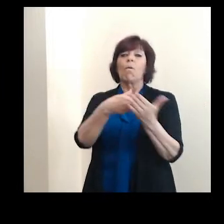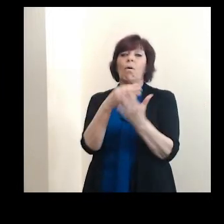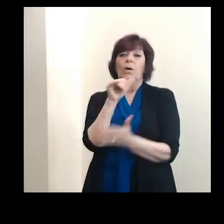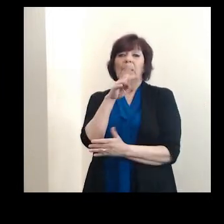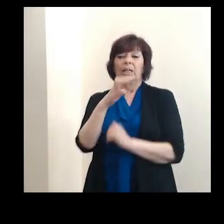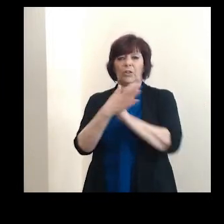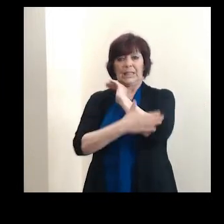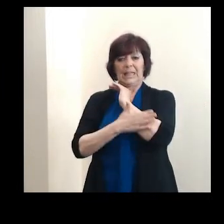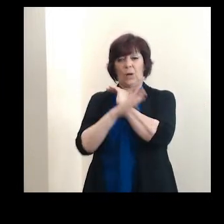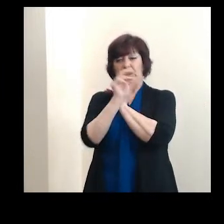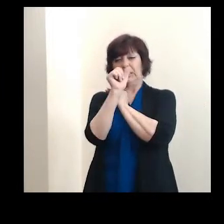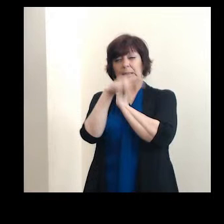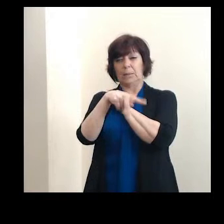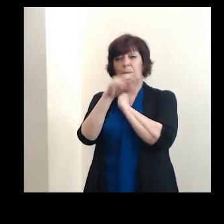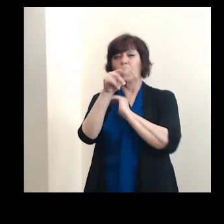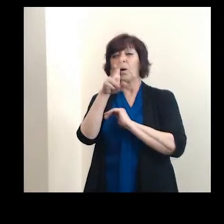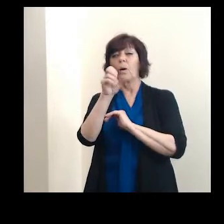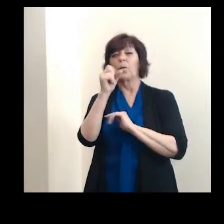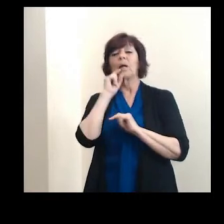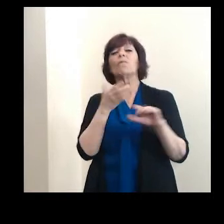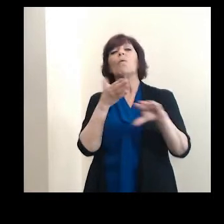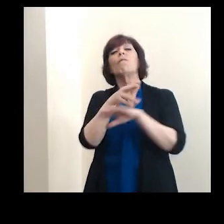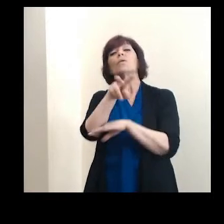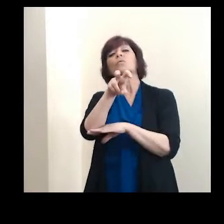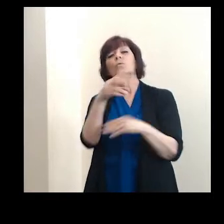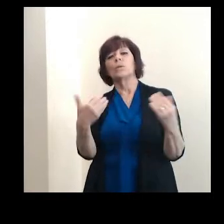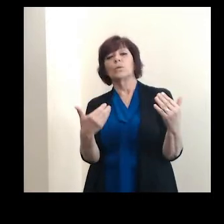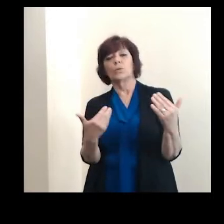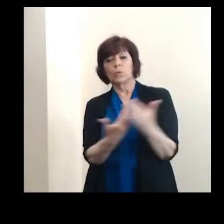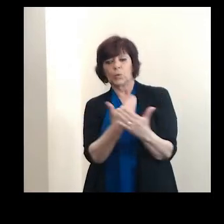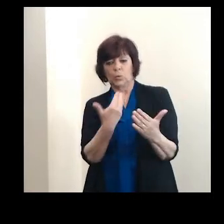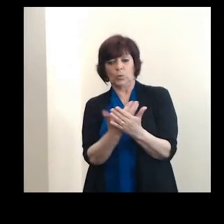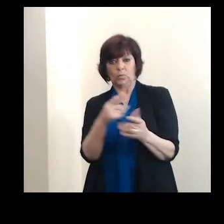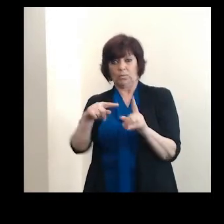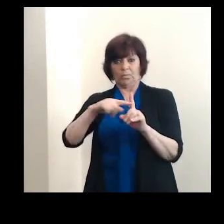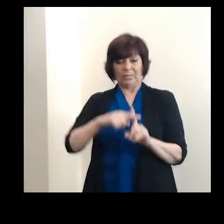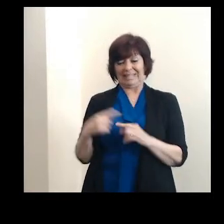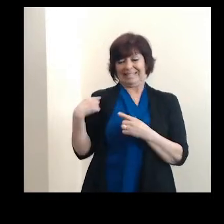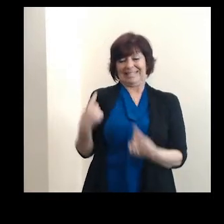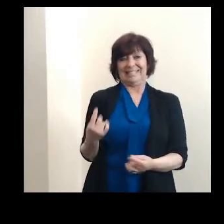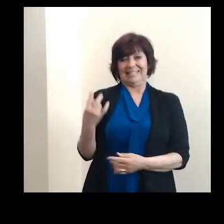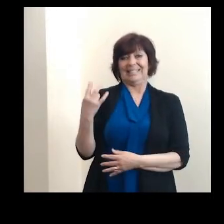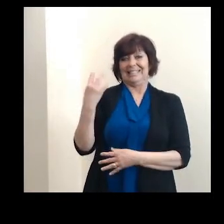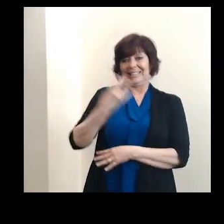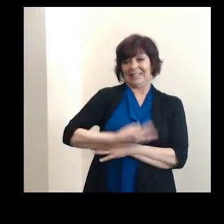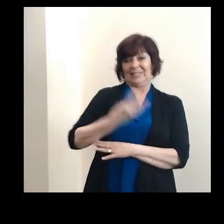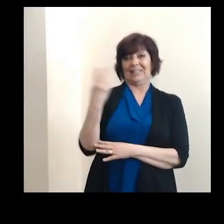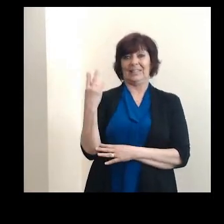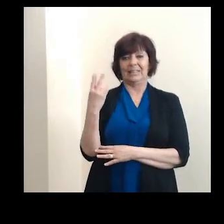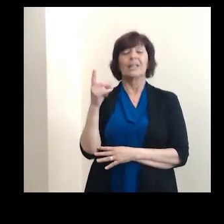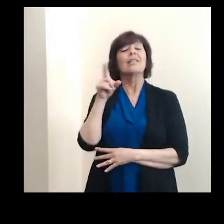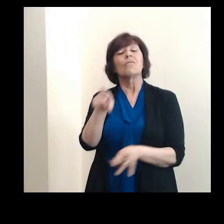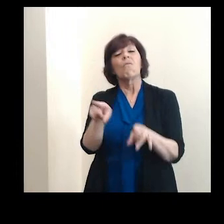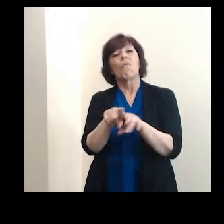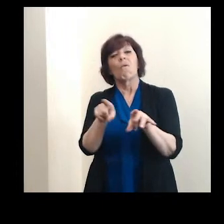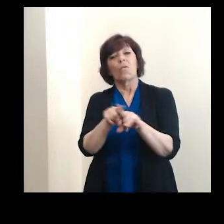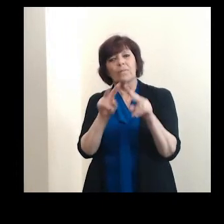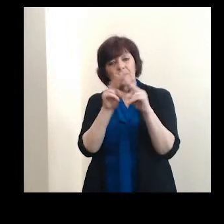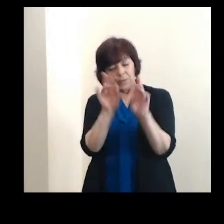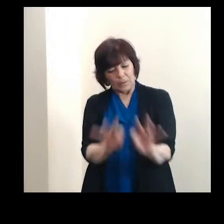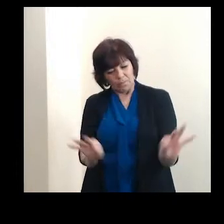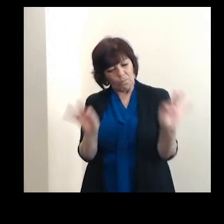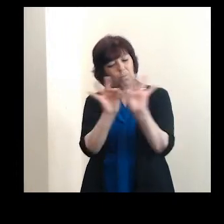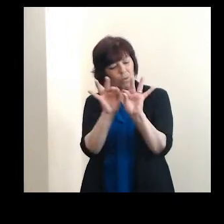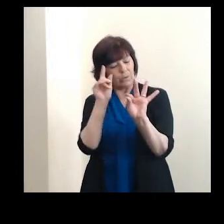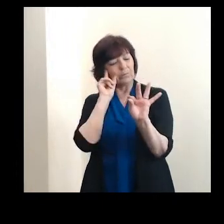County zip codes have more than 200 new cases in the past 7 days per 100,000 residents. That is also very important as